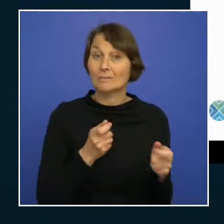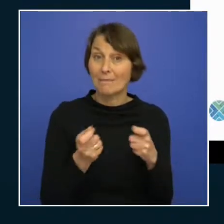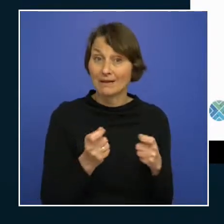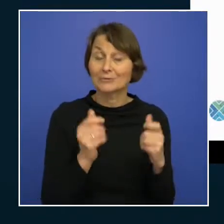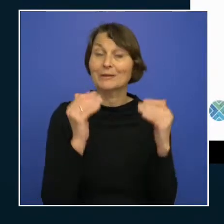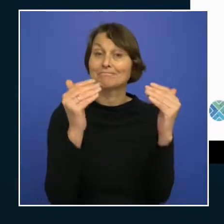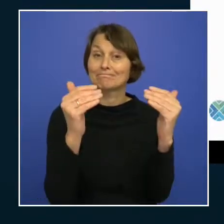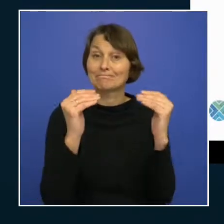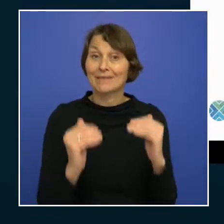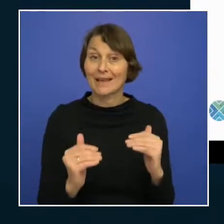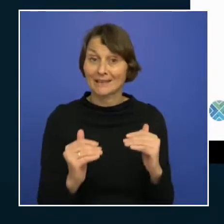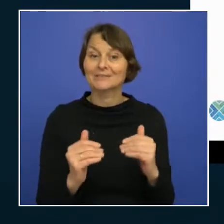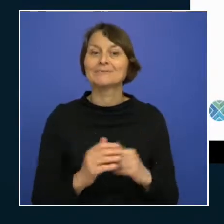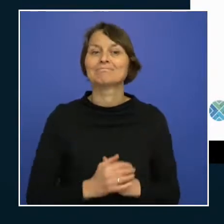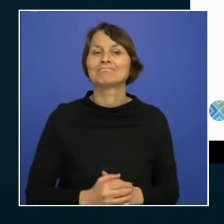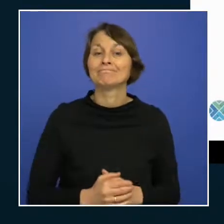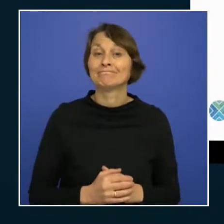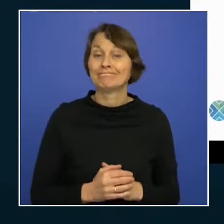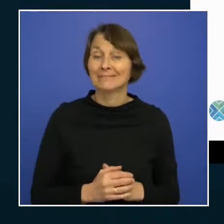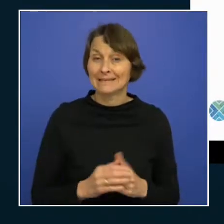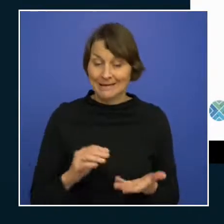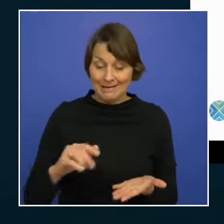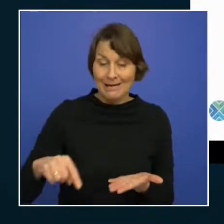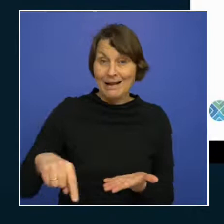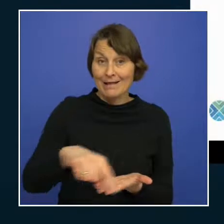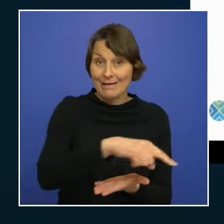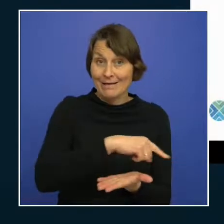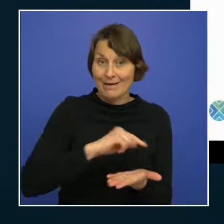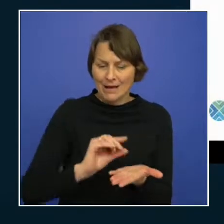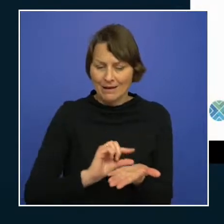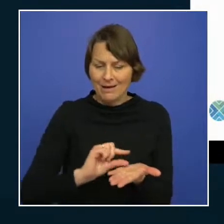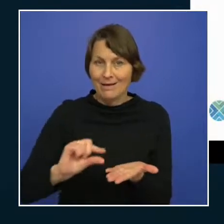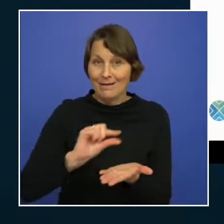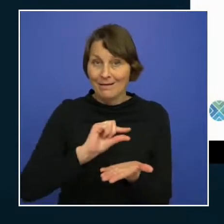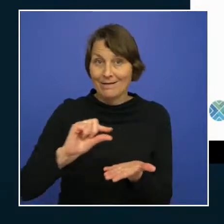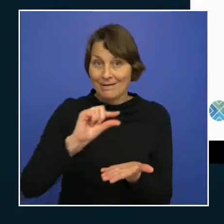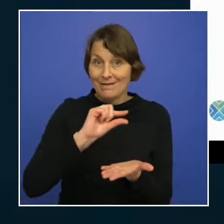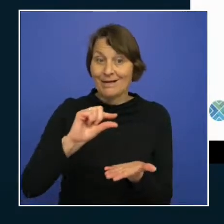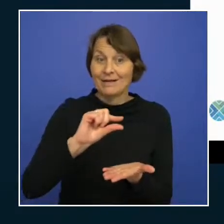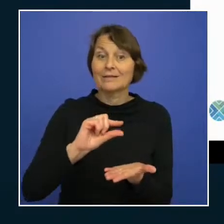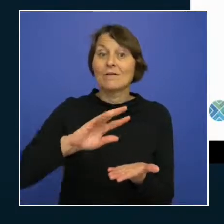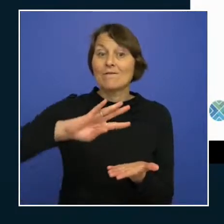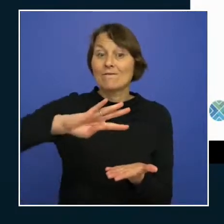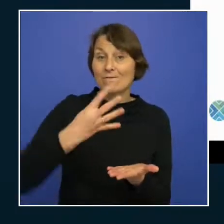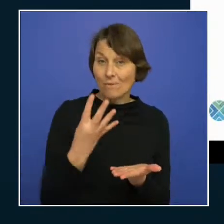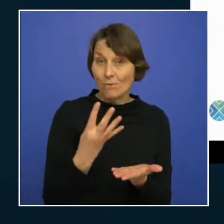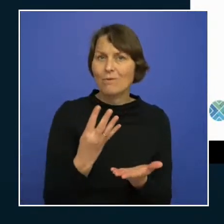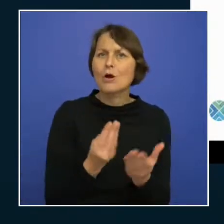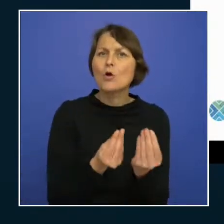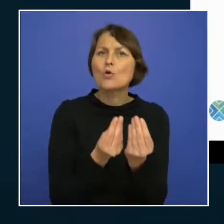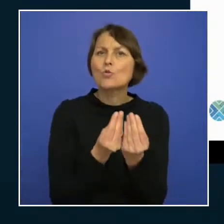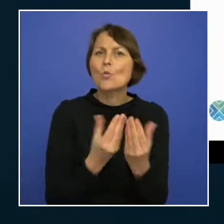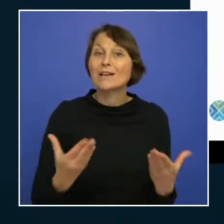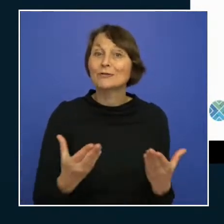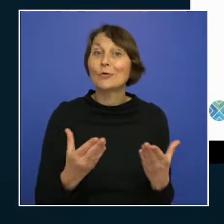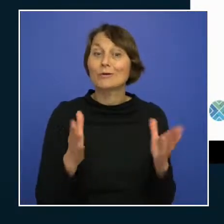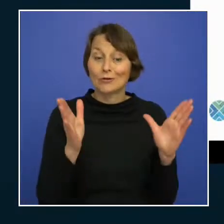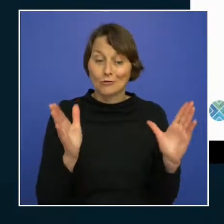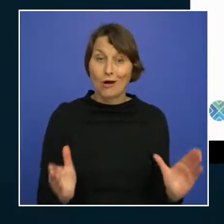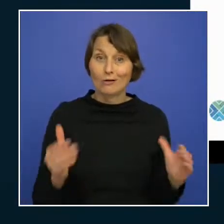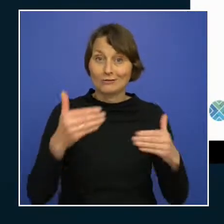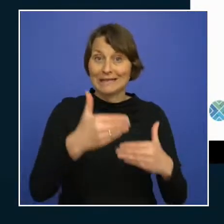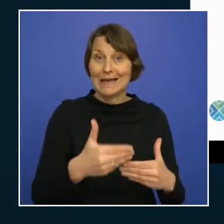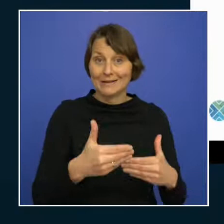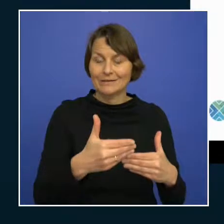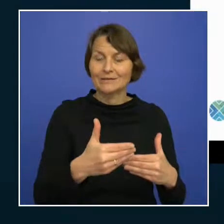Next up, resource groups. So resource groups are containers, again, for resources this